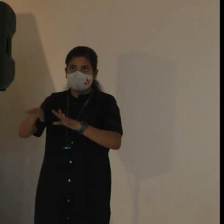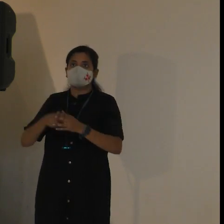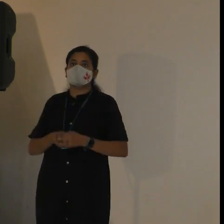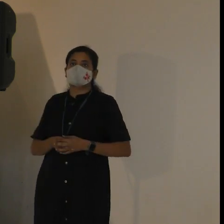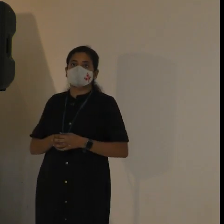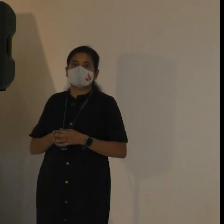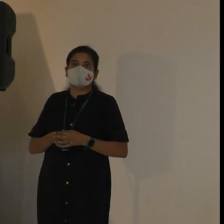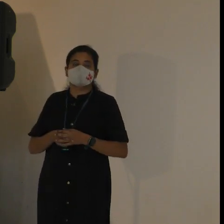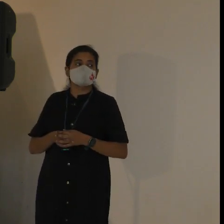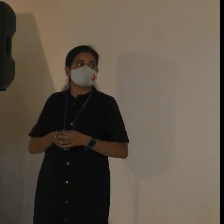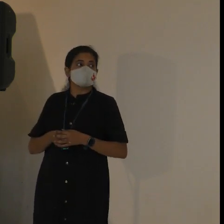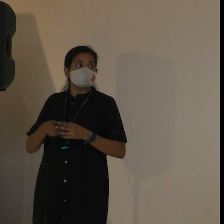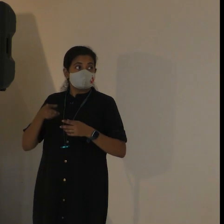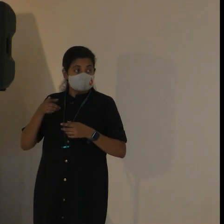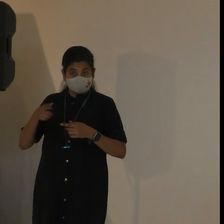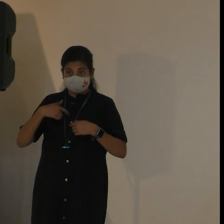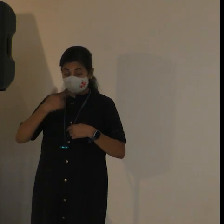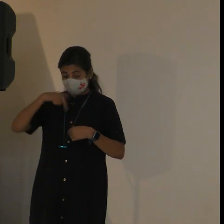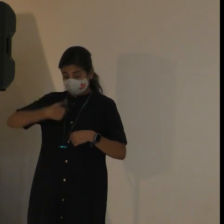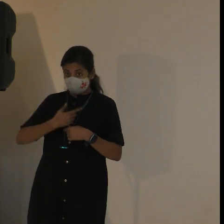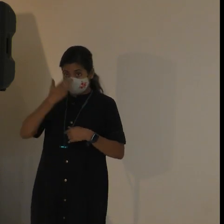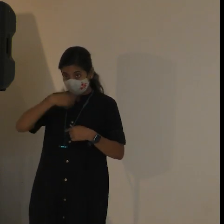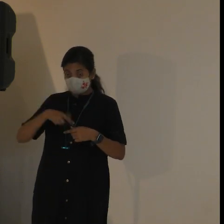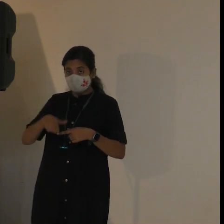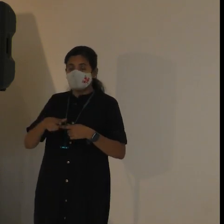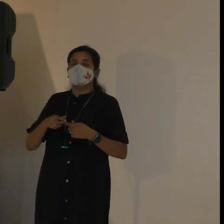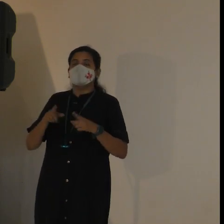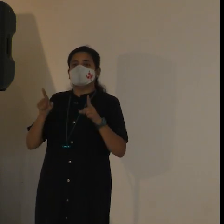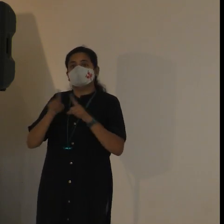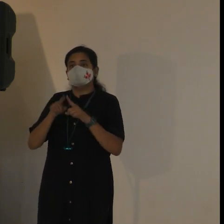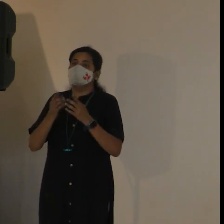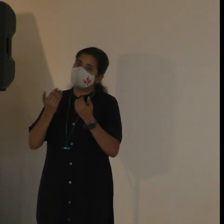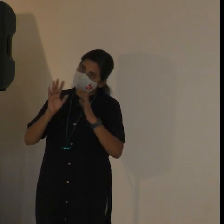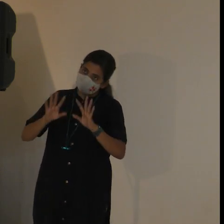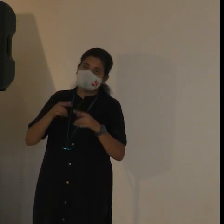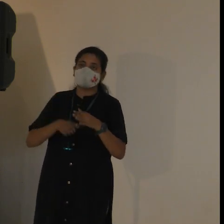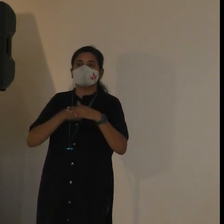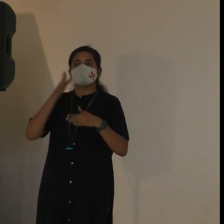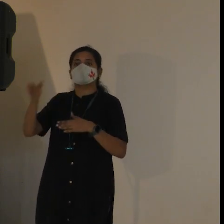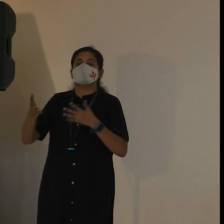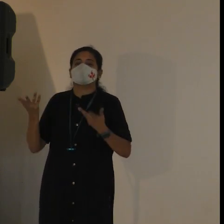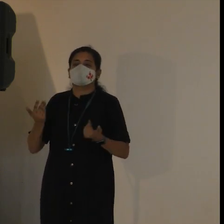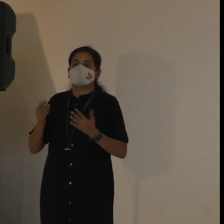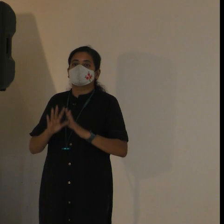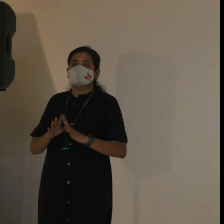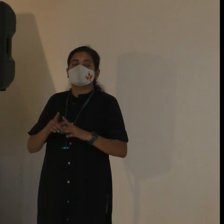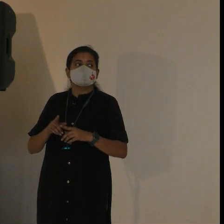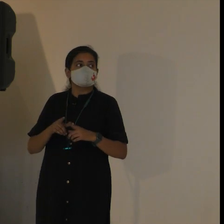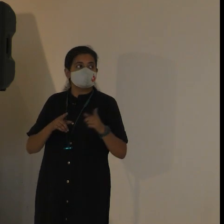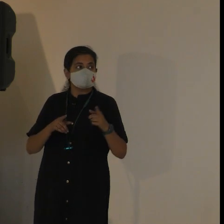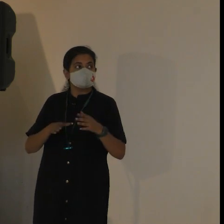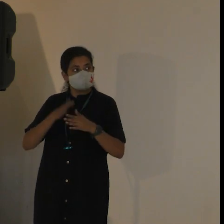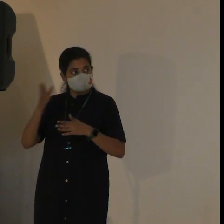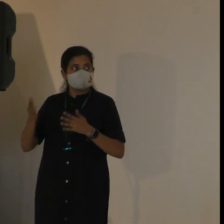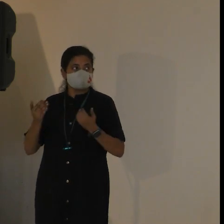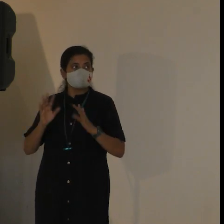located. So this physical challenge could be possibly one of the reasons why Mocha does well